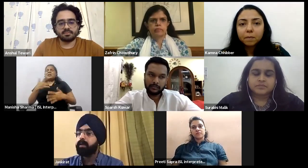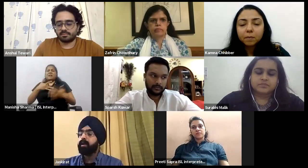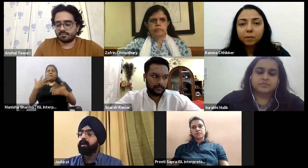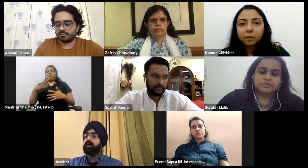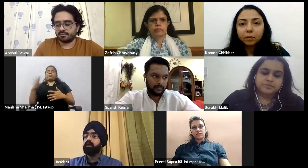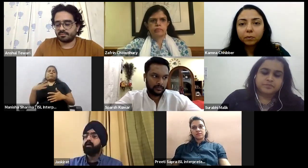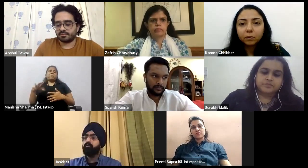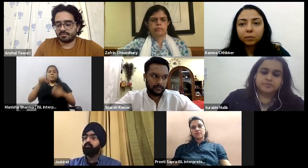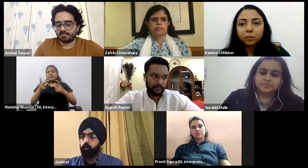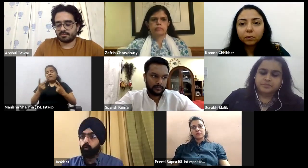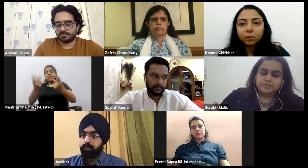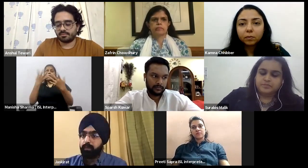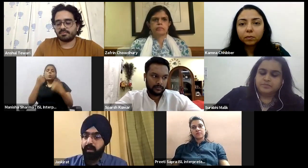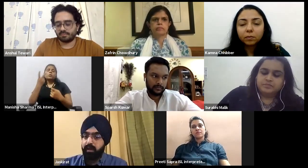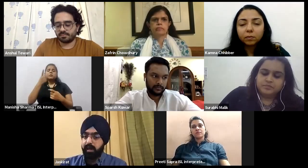same for video.